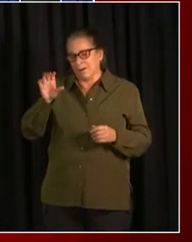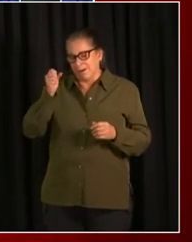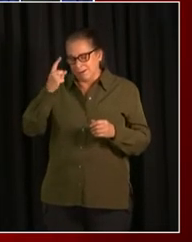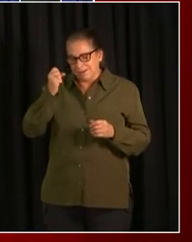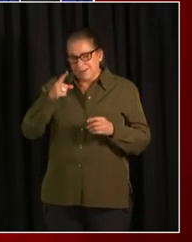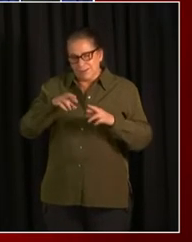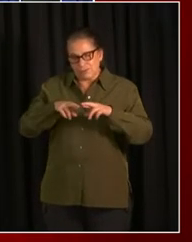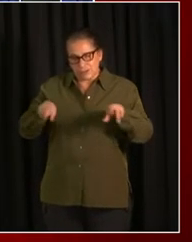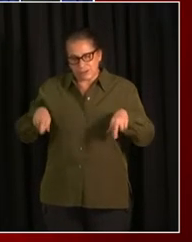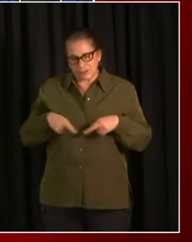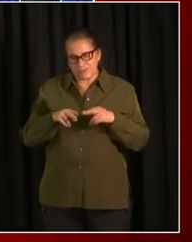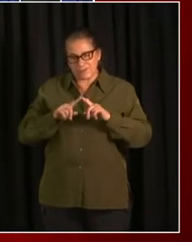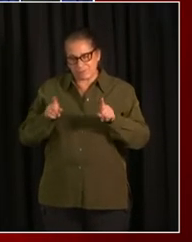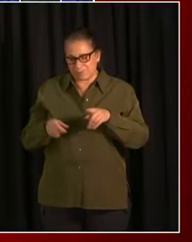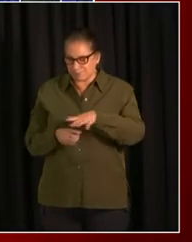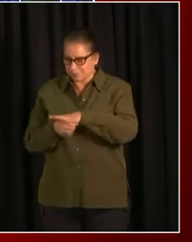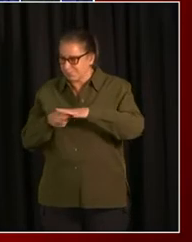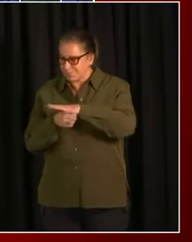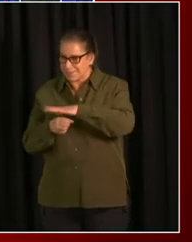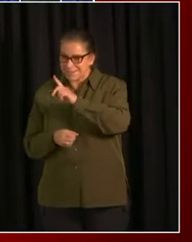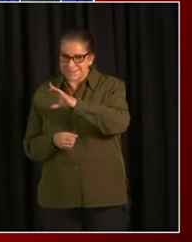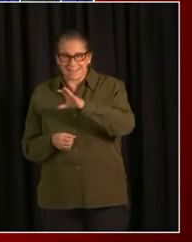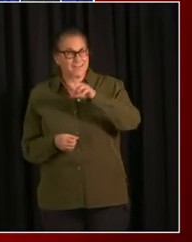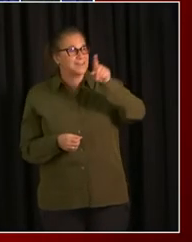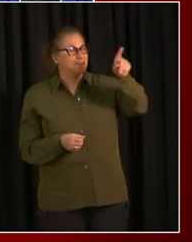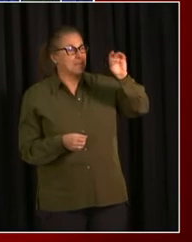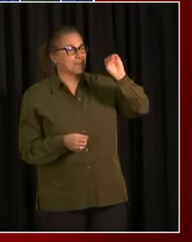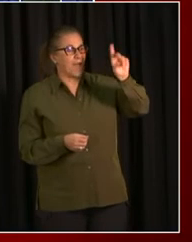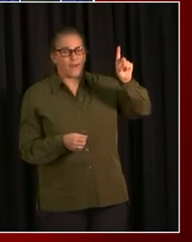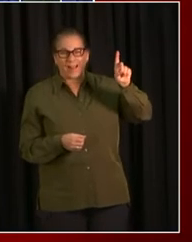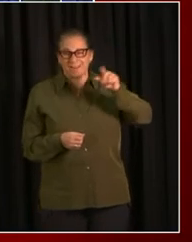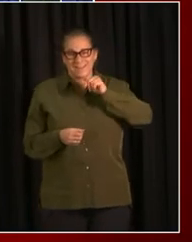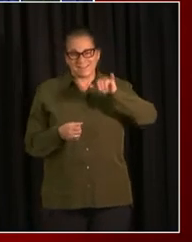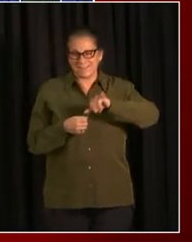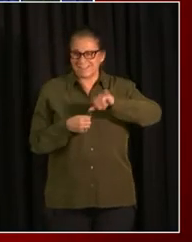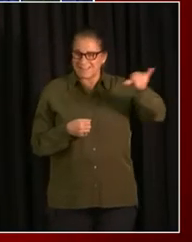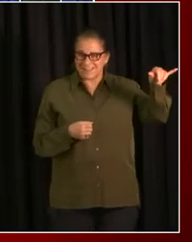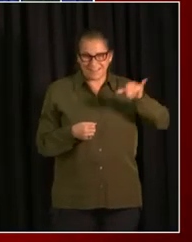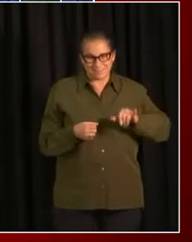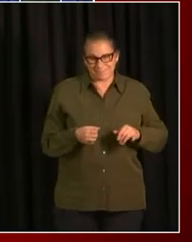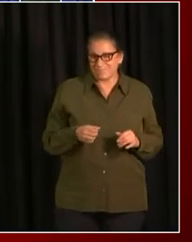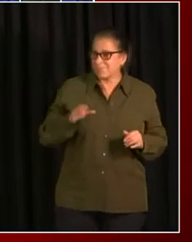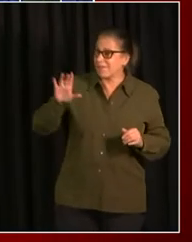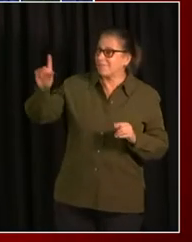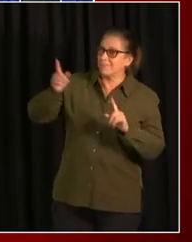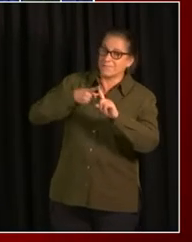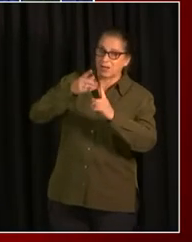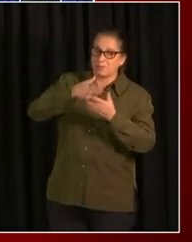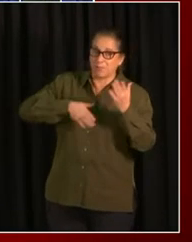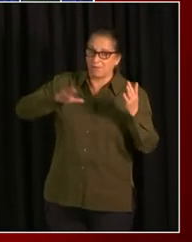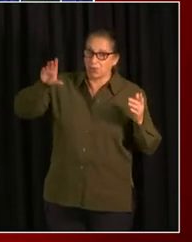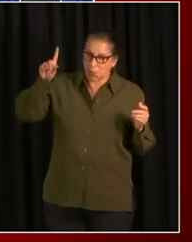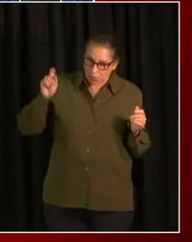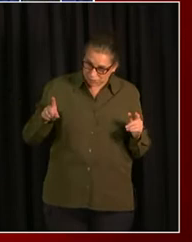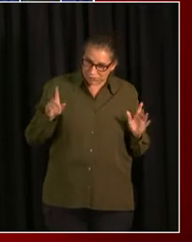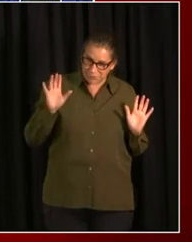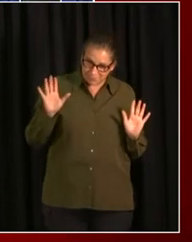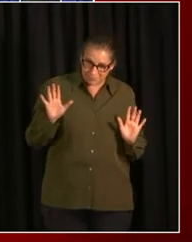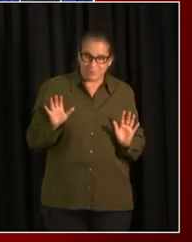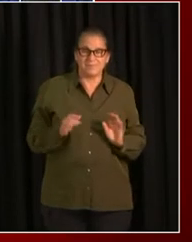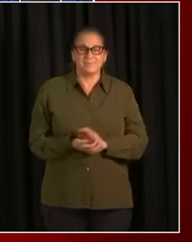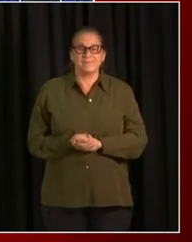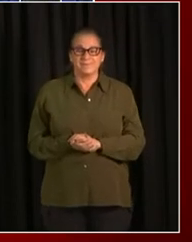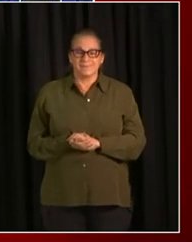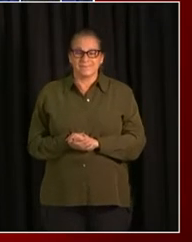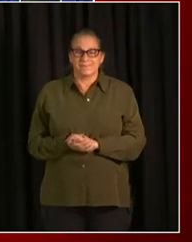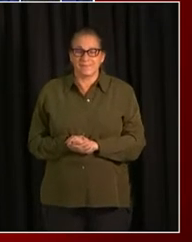make in the district. I'll start with the first part of your question, which is